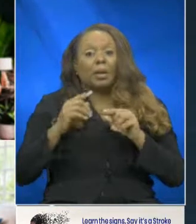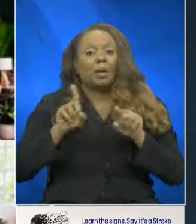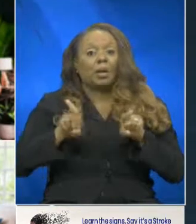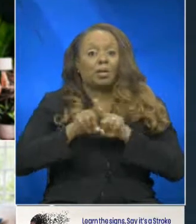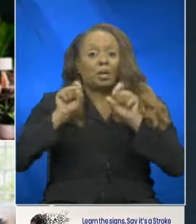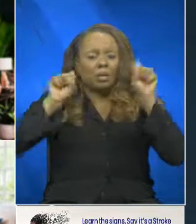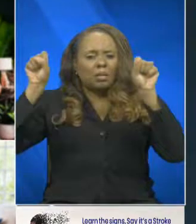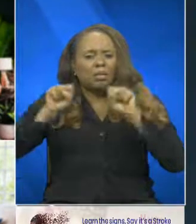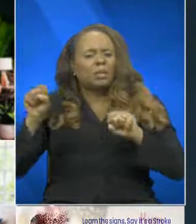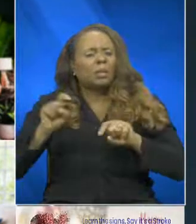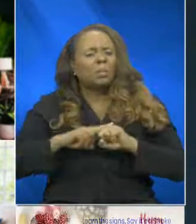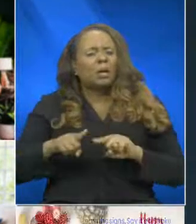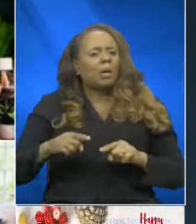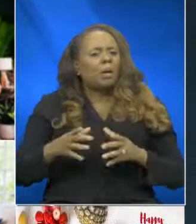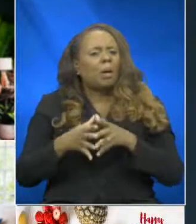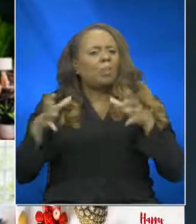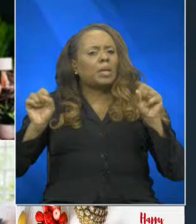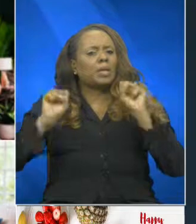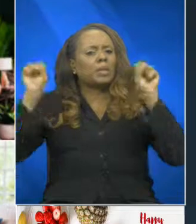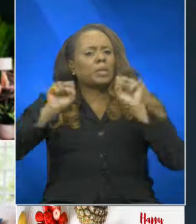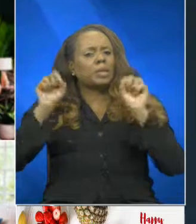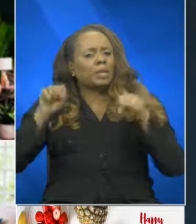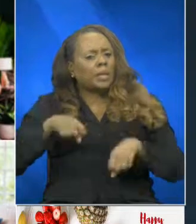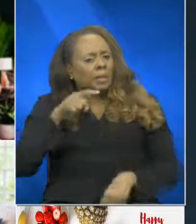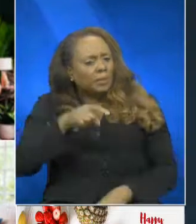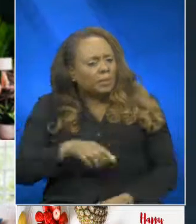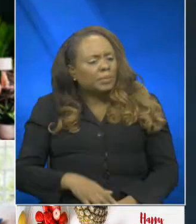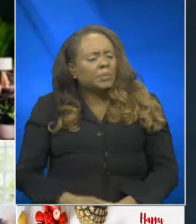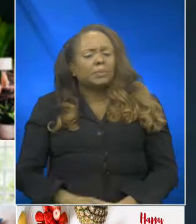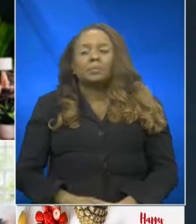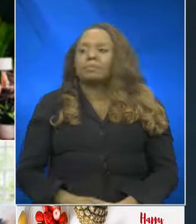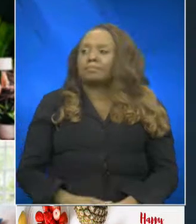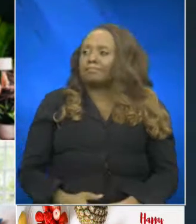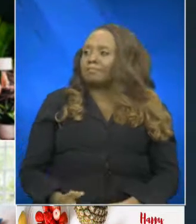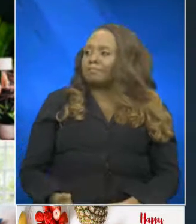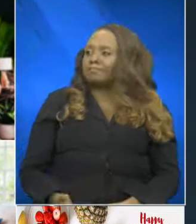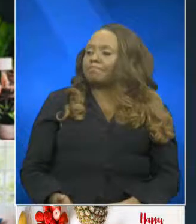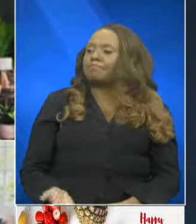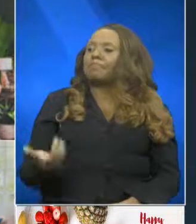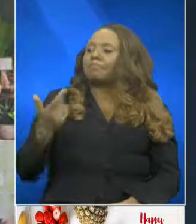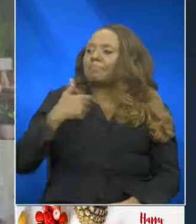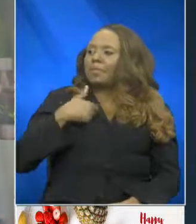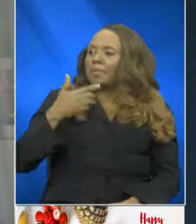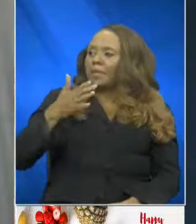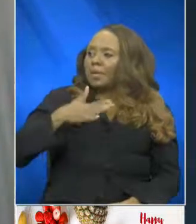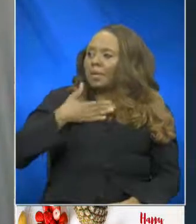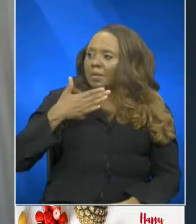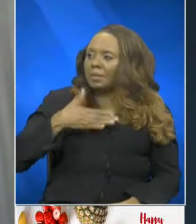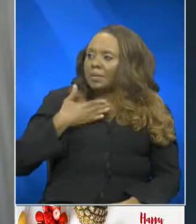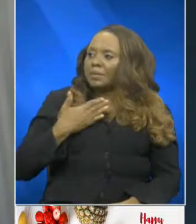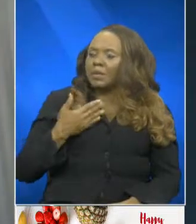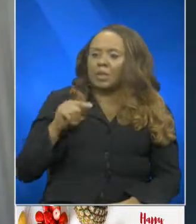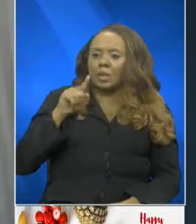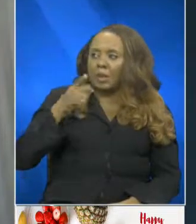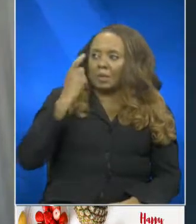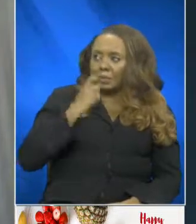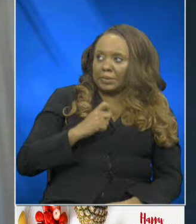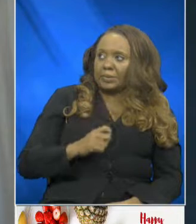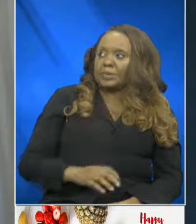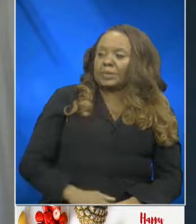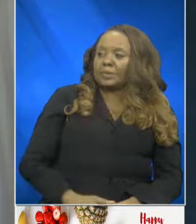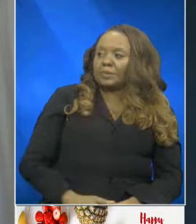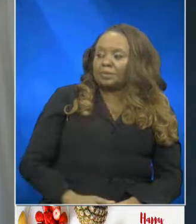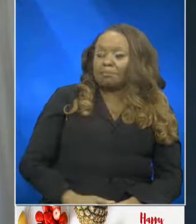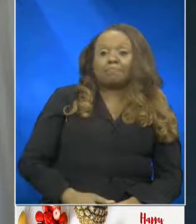do? But I'm glad that you asked that, Dave. That falls right into